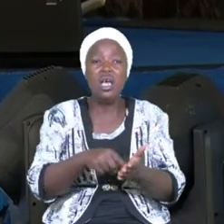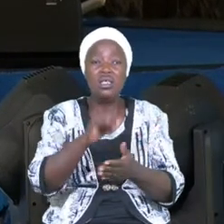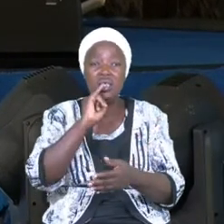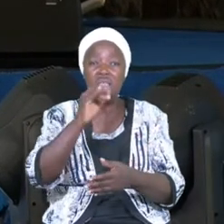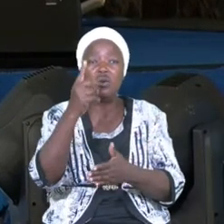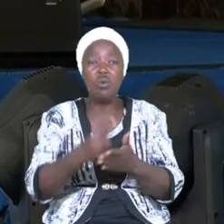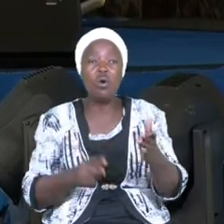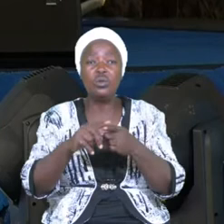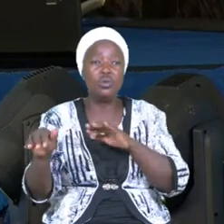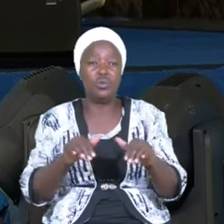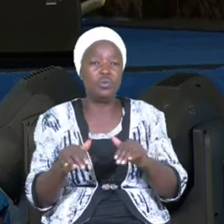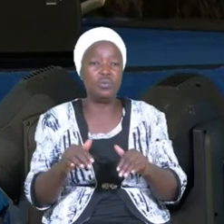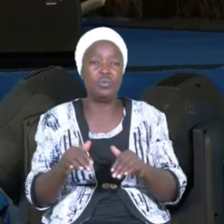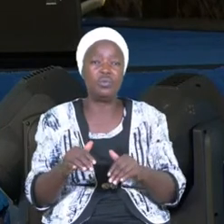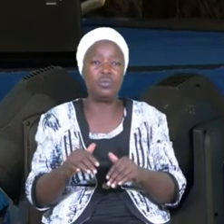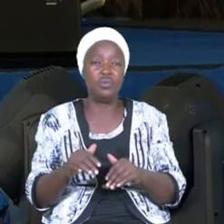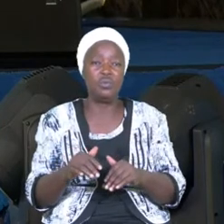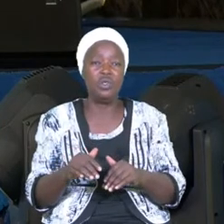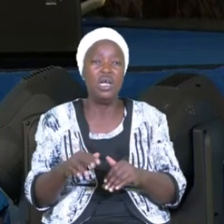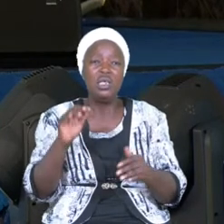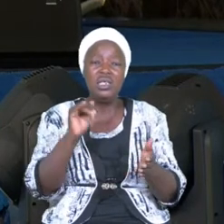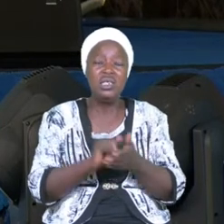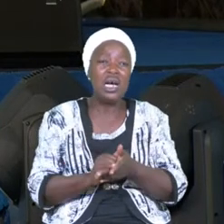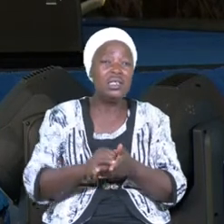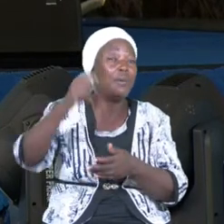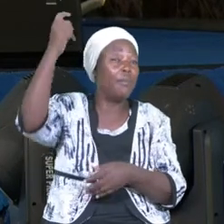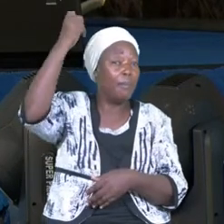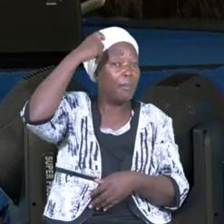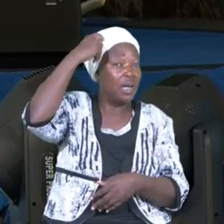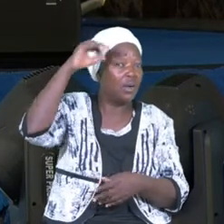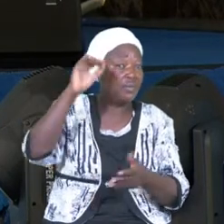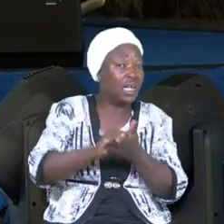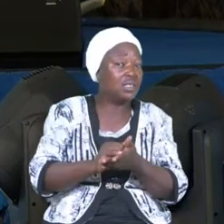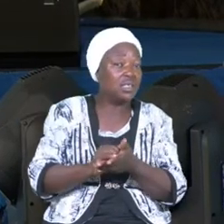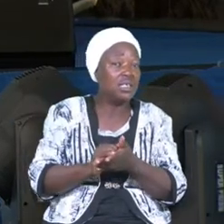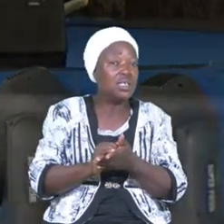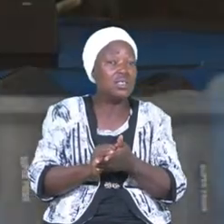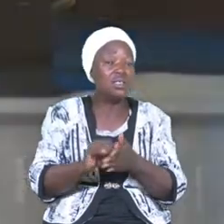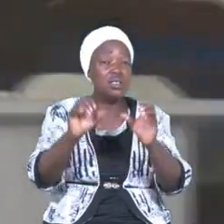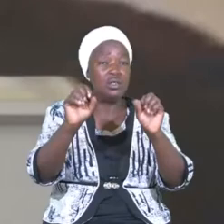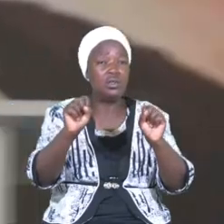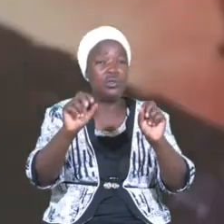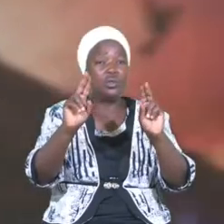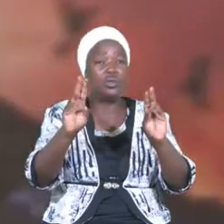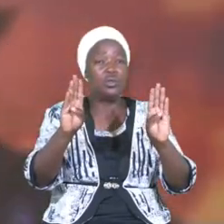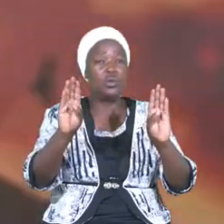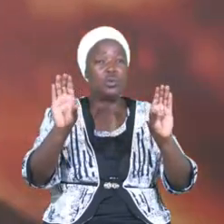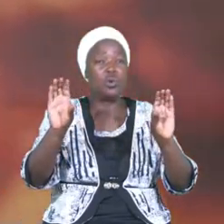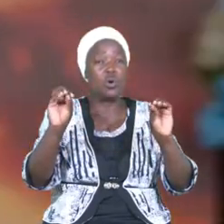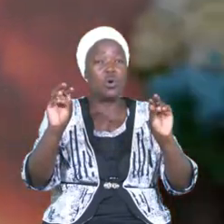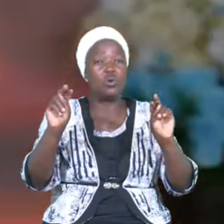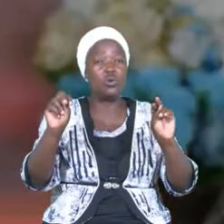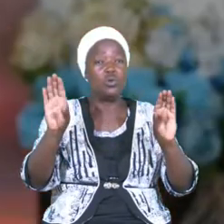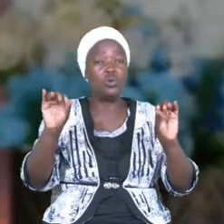do. The subconscious mind of that child had been trained to